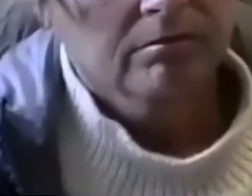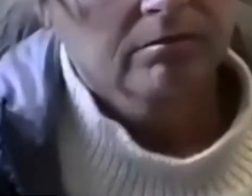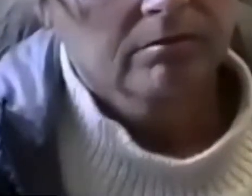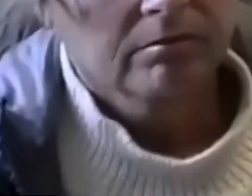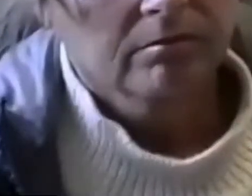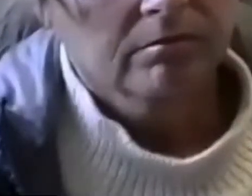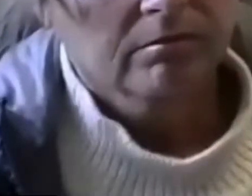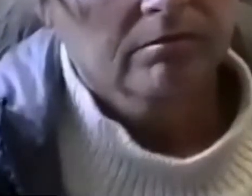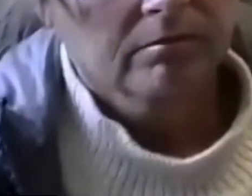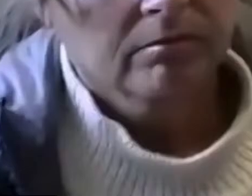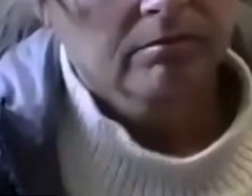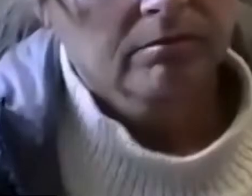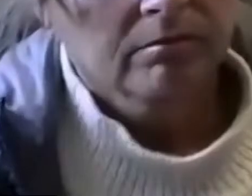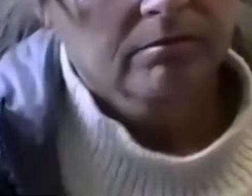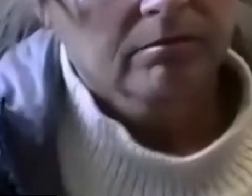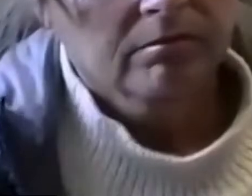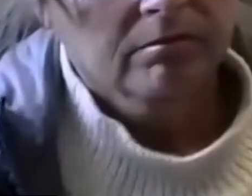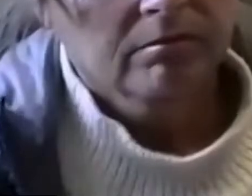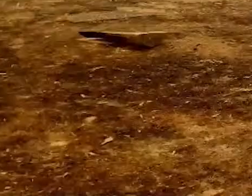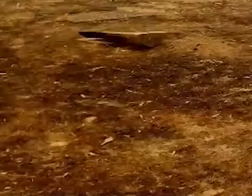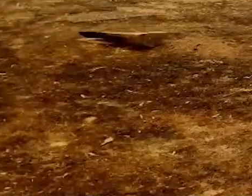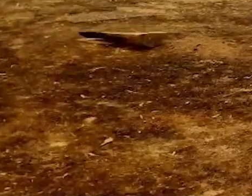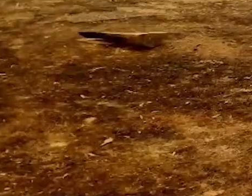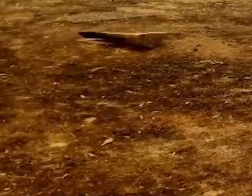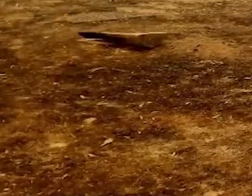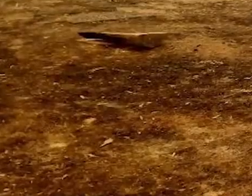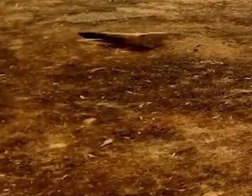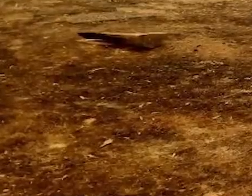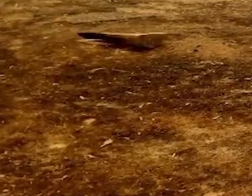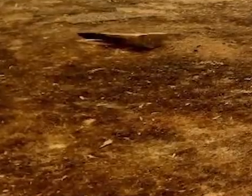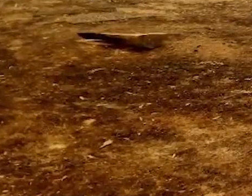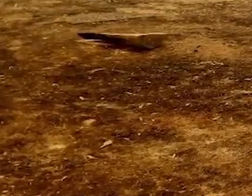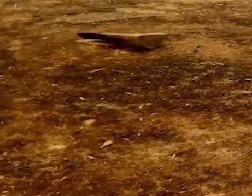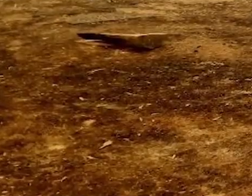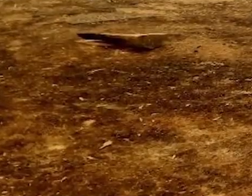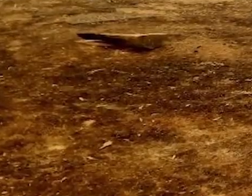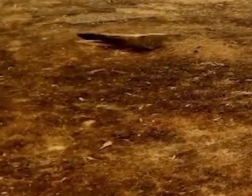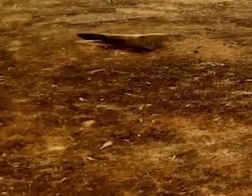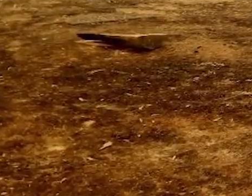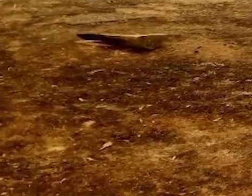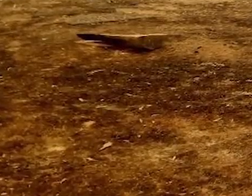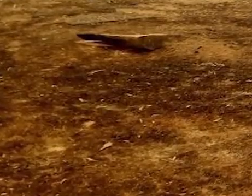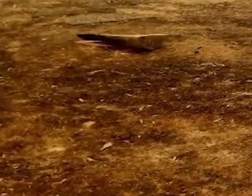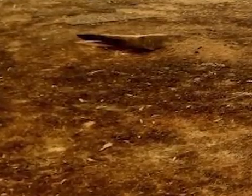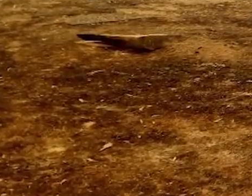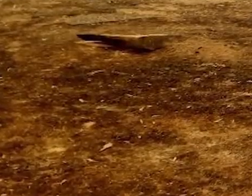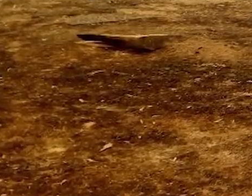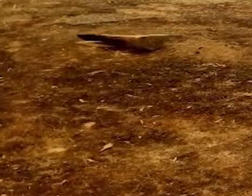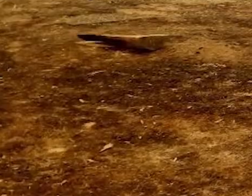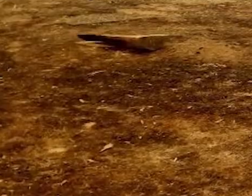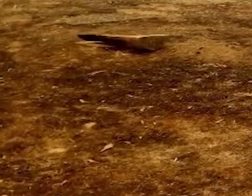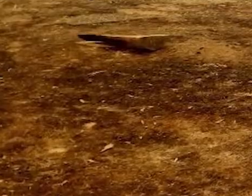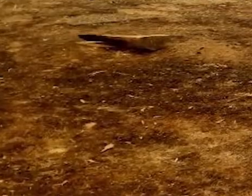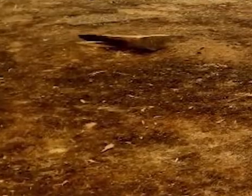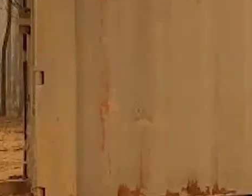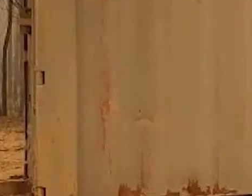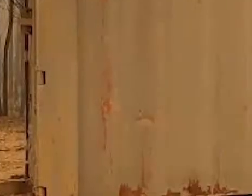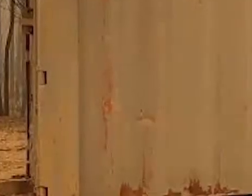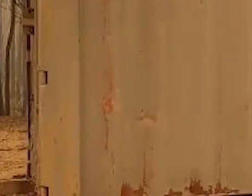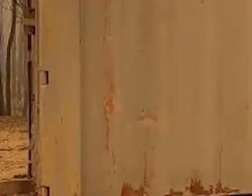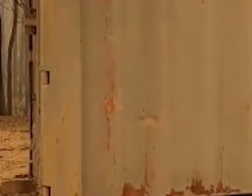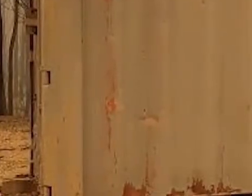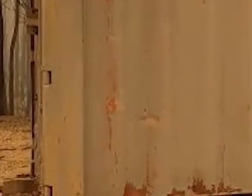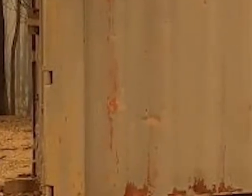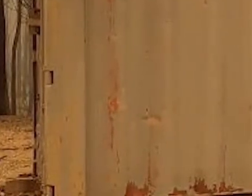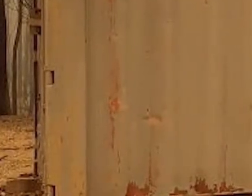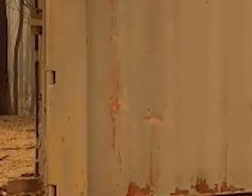a few hours later everything was gone. It just blew through there from the south and melted everything to the ground, apart